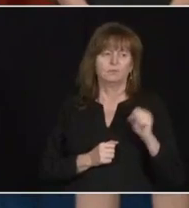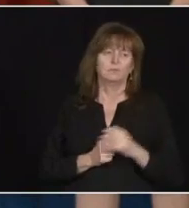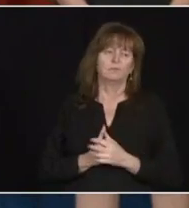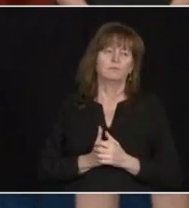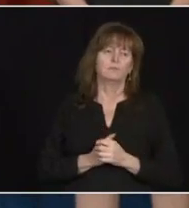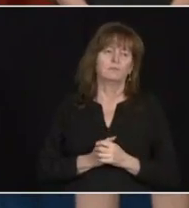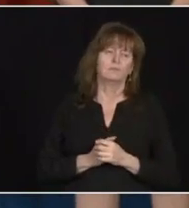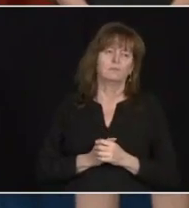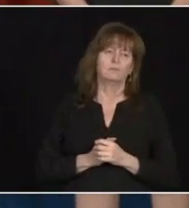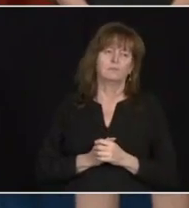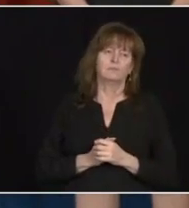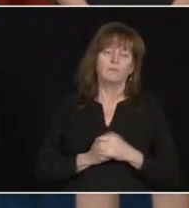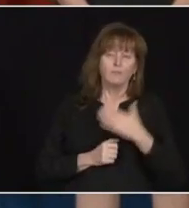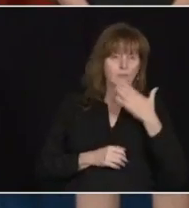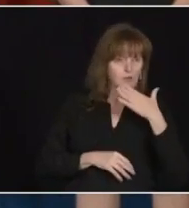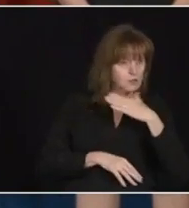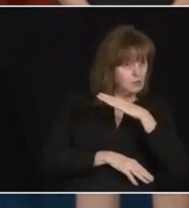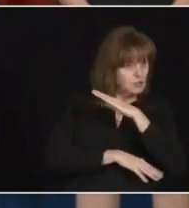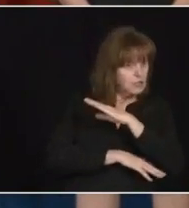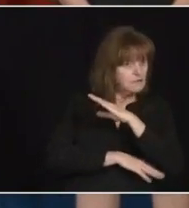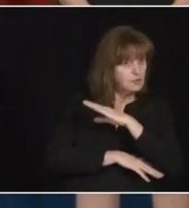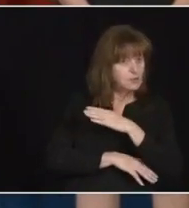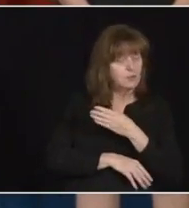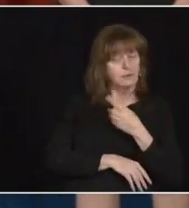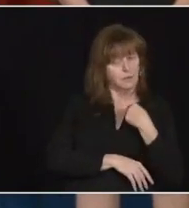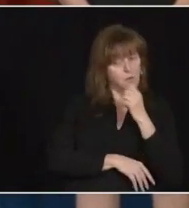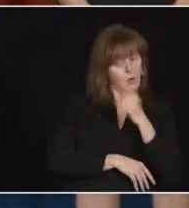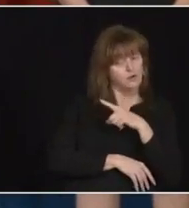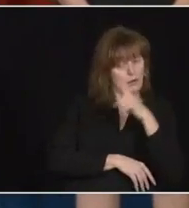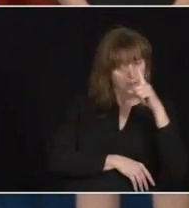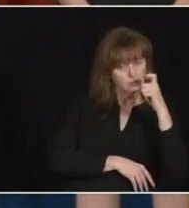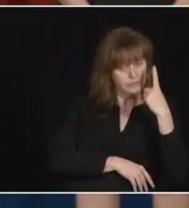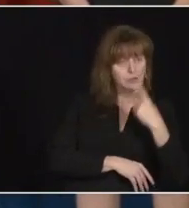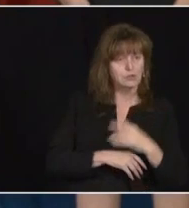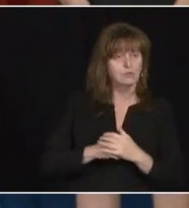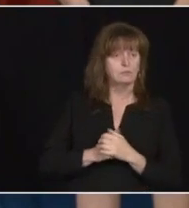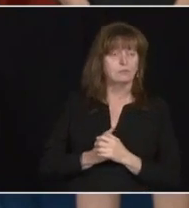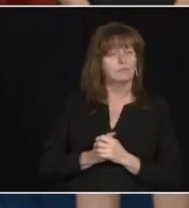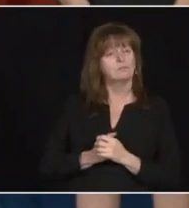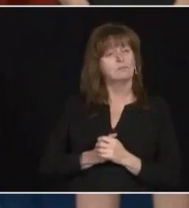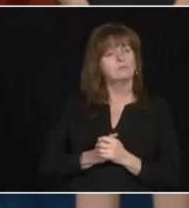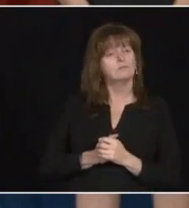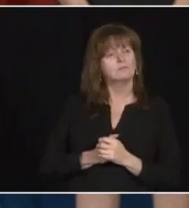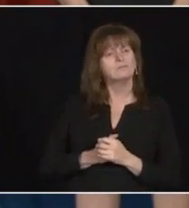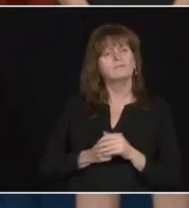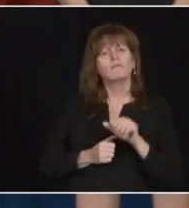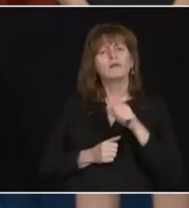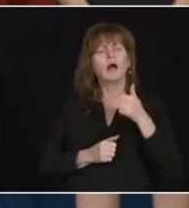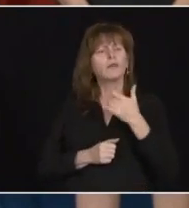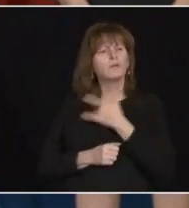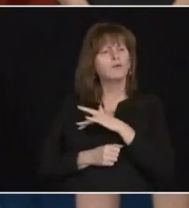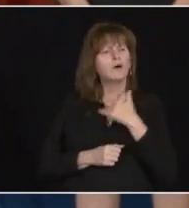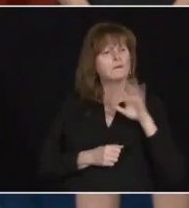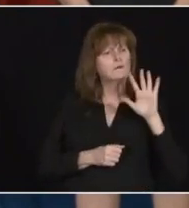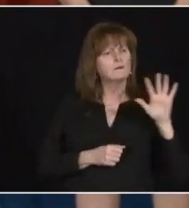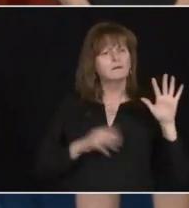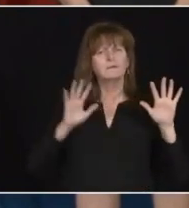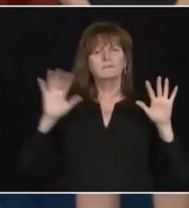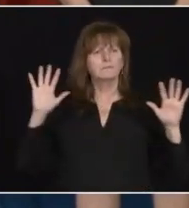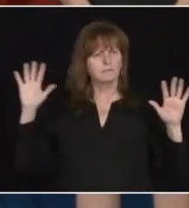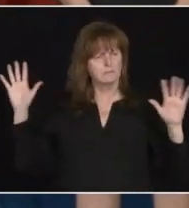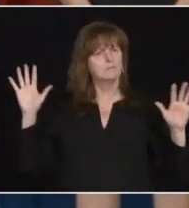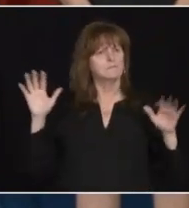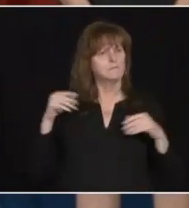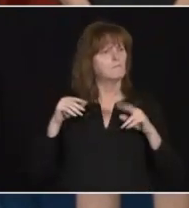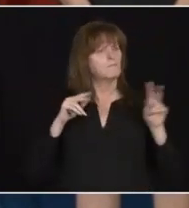afternoon. My question is for the Premier. Premier, in other provinces, some businesses feel a bit hesitant to open because right now they don't have the proper